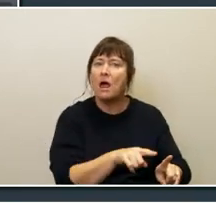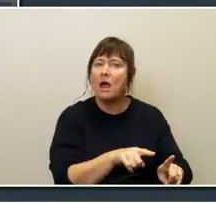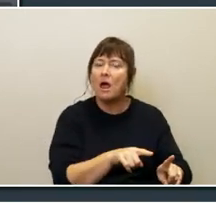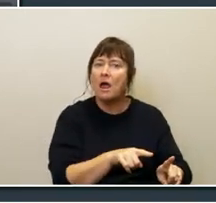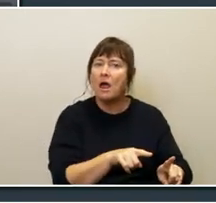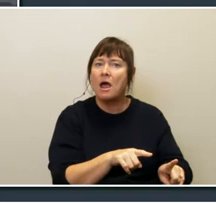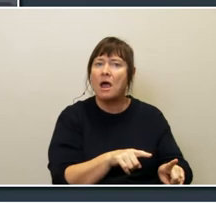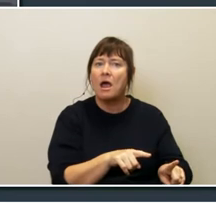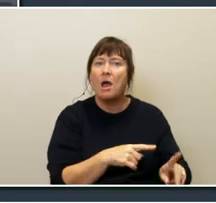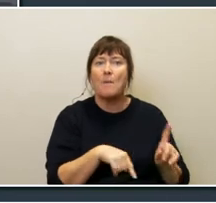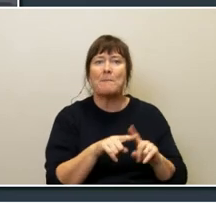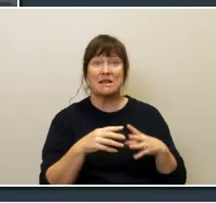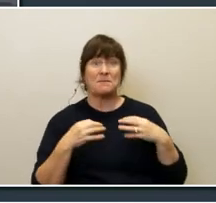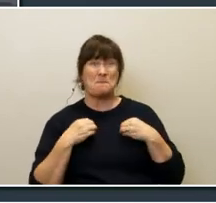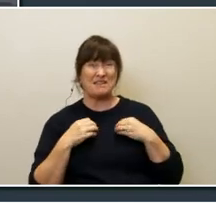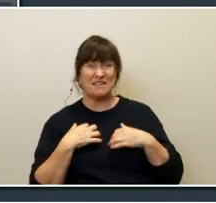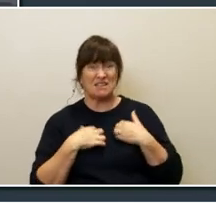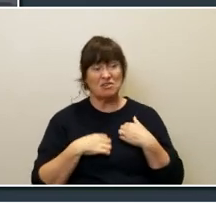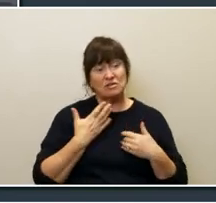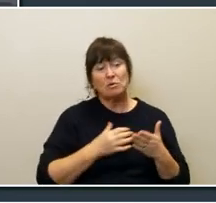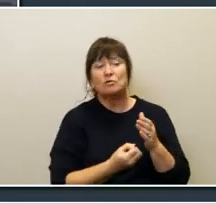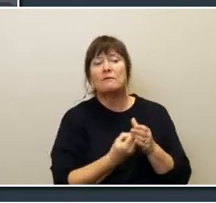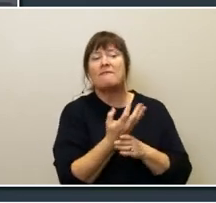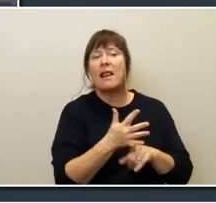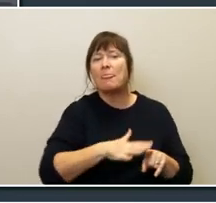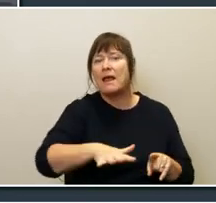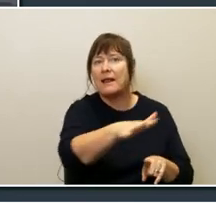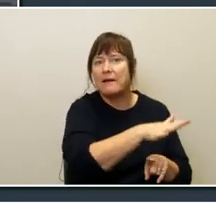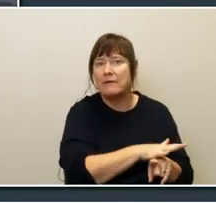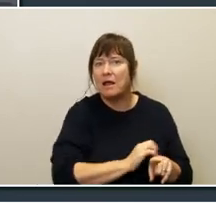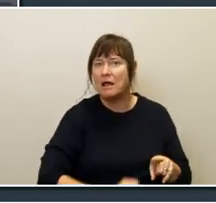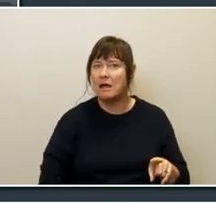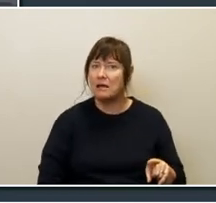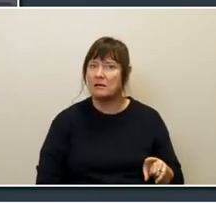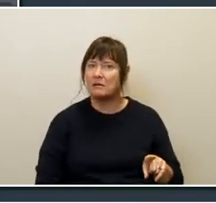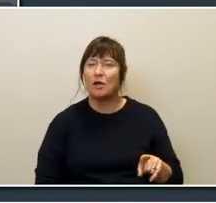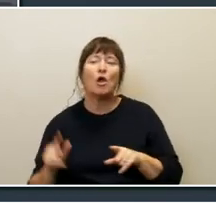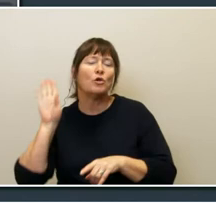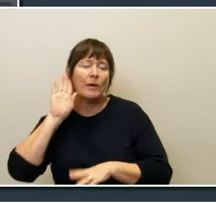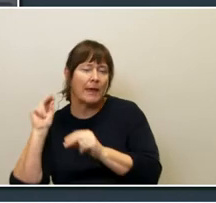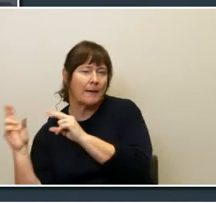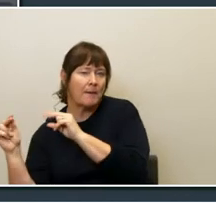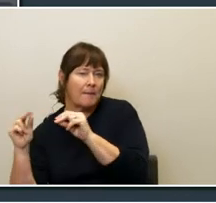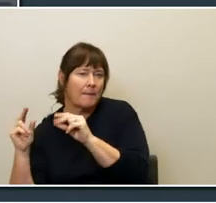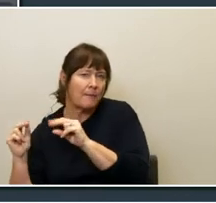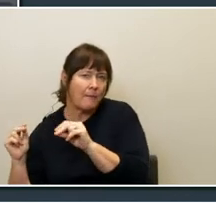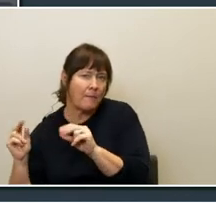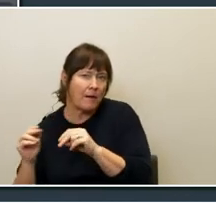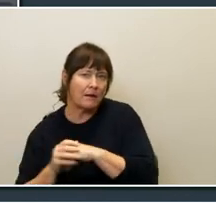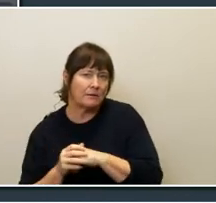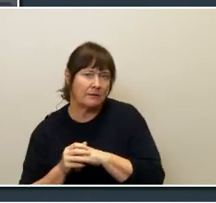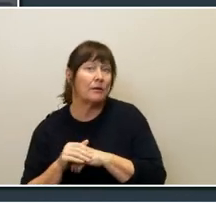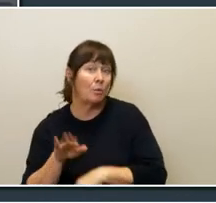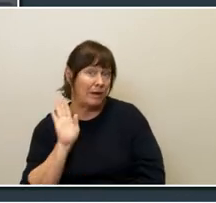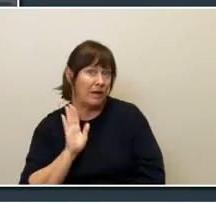commercial interests coming into development. Nothing's on paper yet, but we